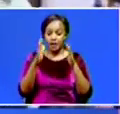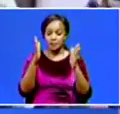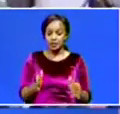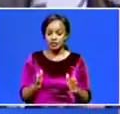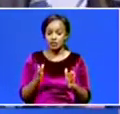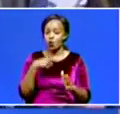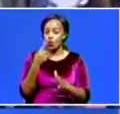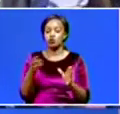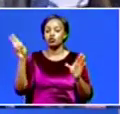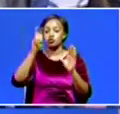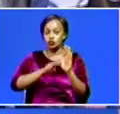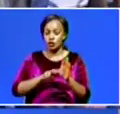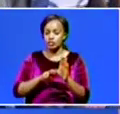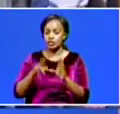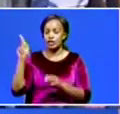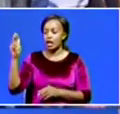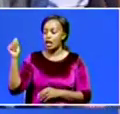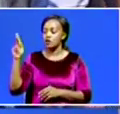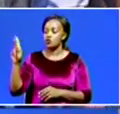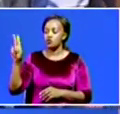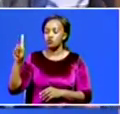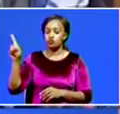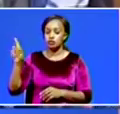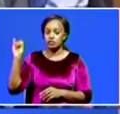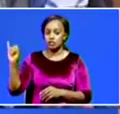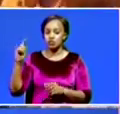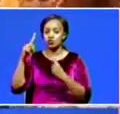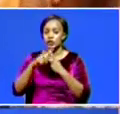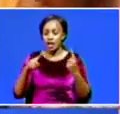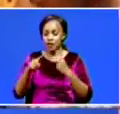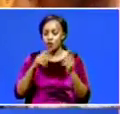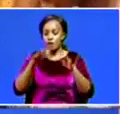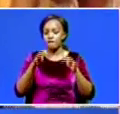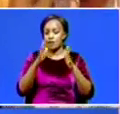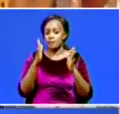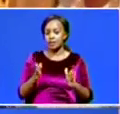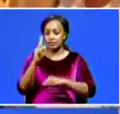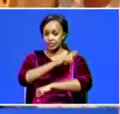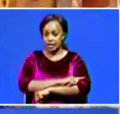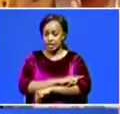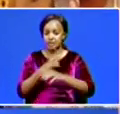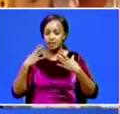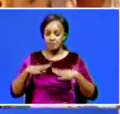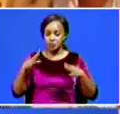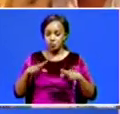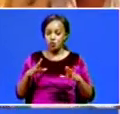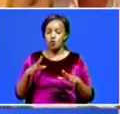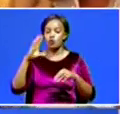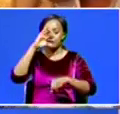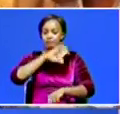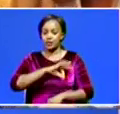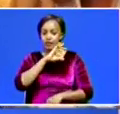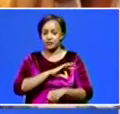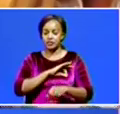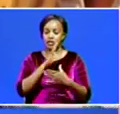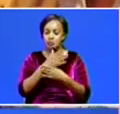farm Kakuzi who flocked this year's annual Farmers Day. Avocado farmers affiliated to the farm will earn a bonus of between 9 shillings